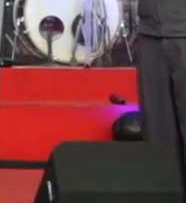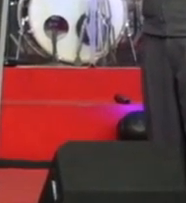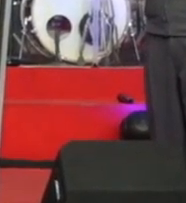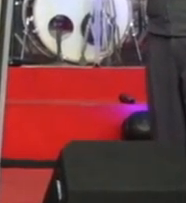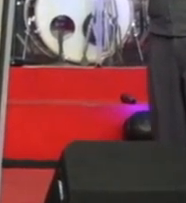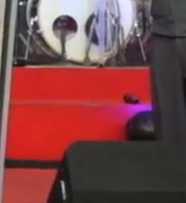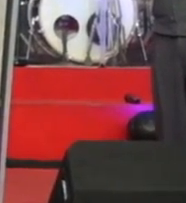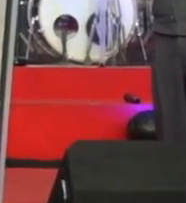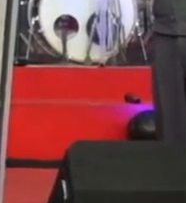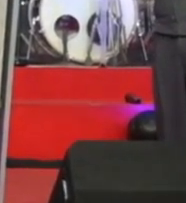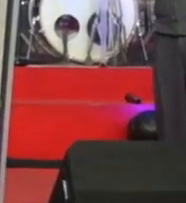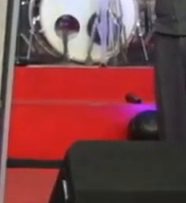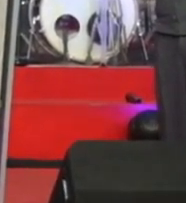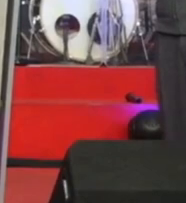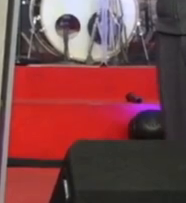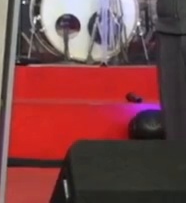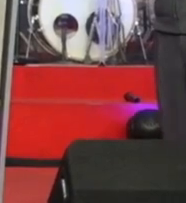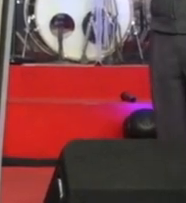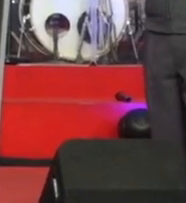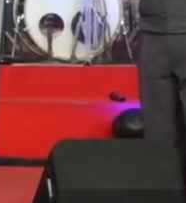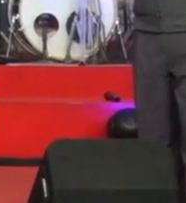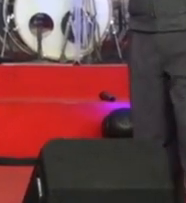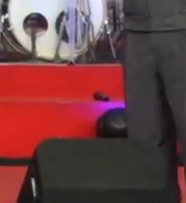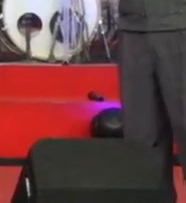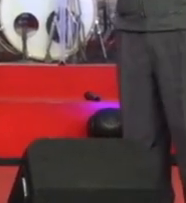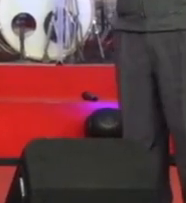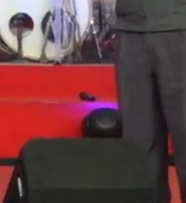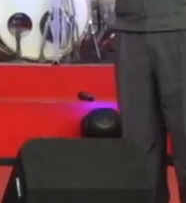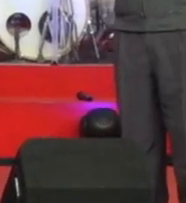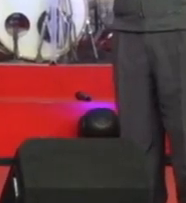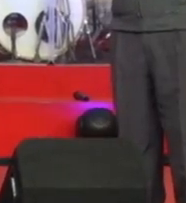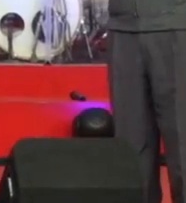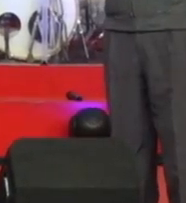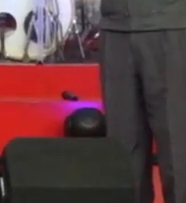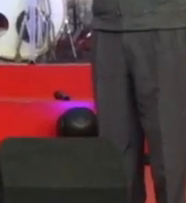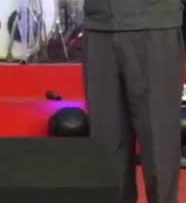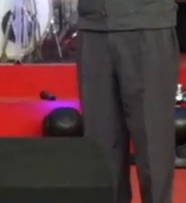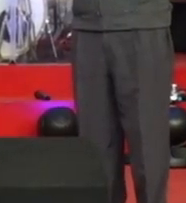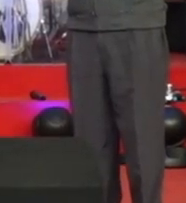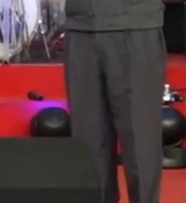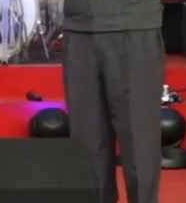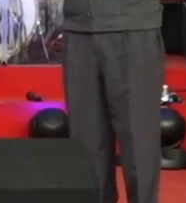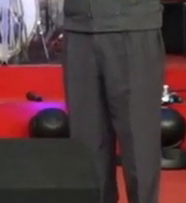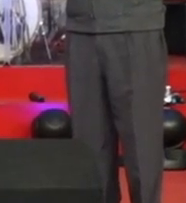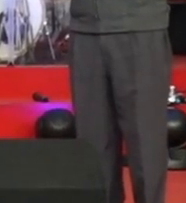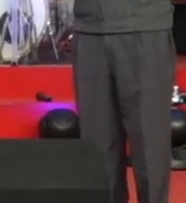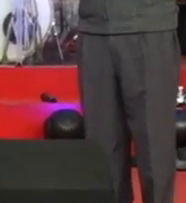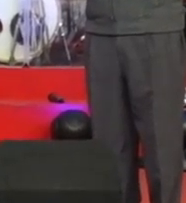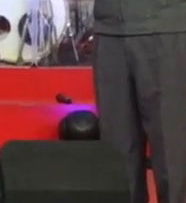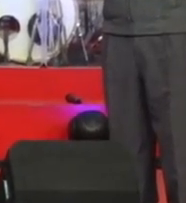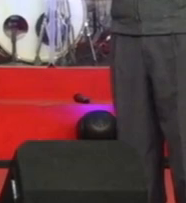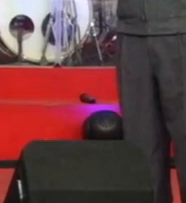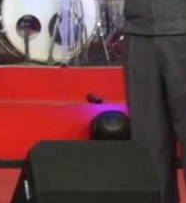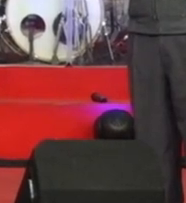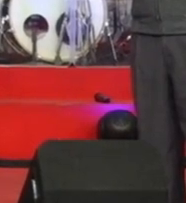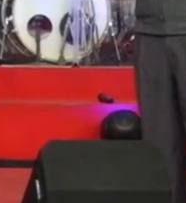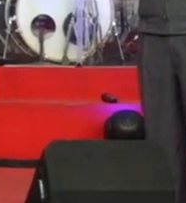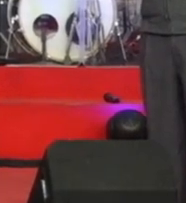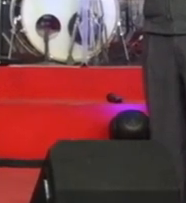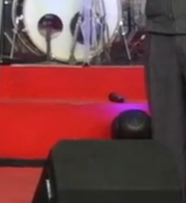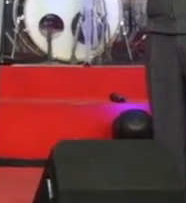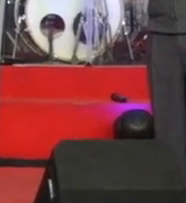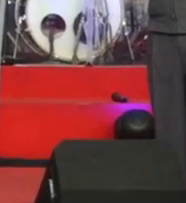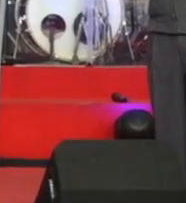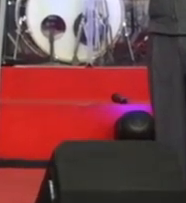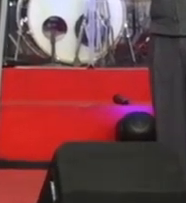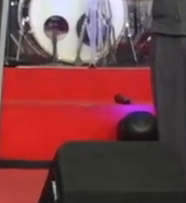cleared first. Joel Austin waliweza kupita wakiwa kwanza. And then the father was behind. Alafu baba akabaki nyuma. So when Joel Austin they were